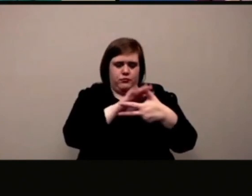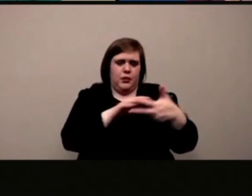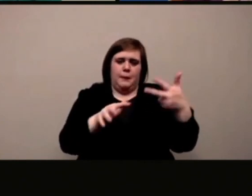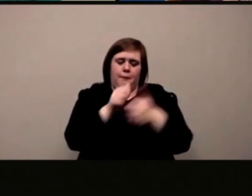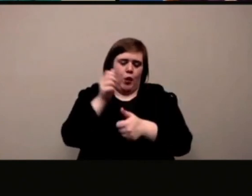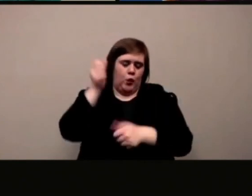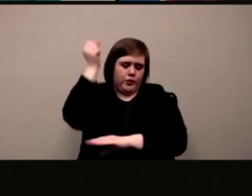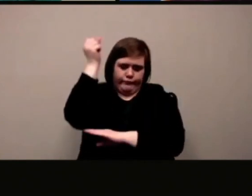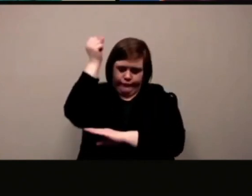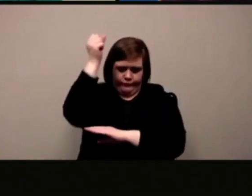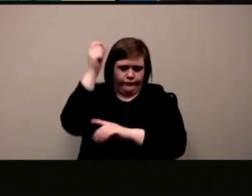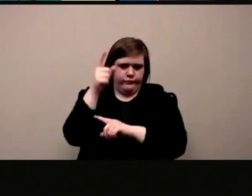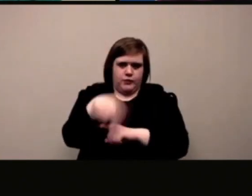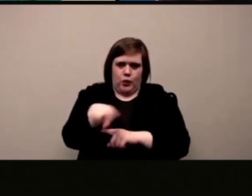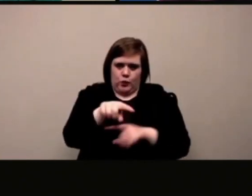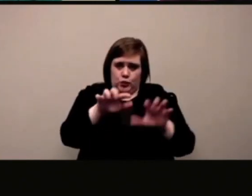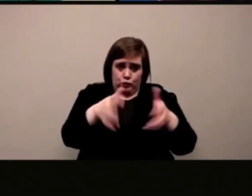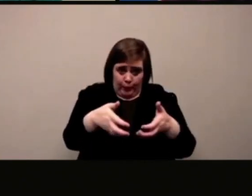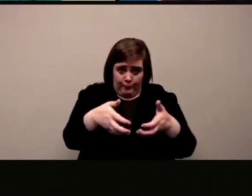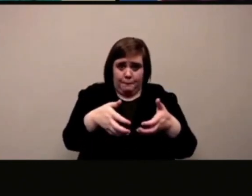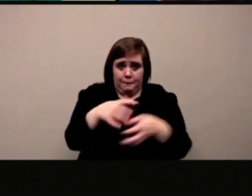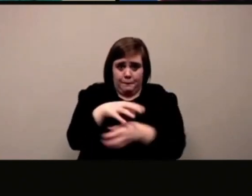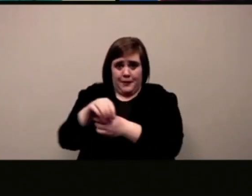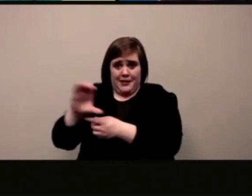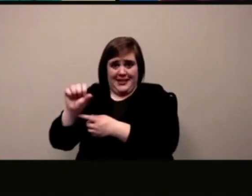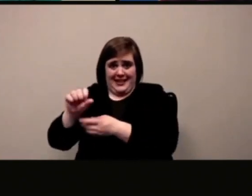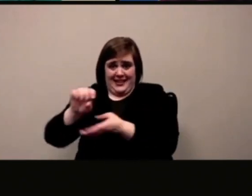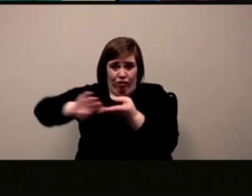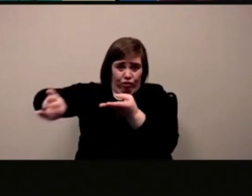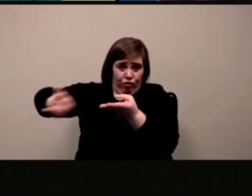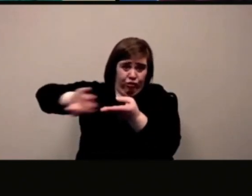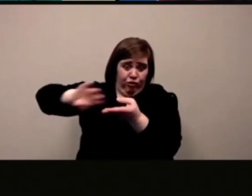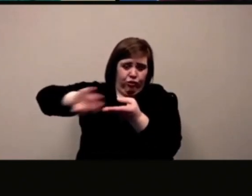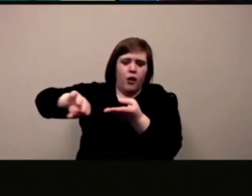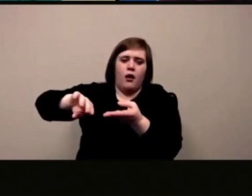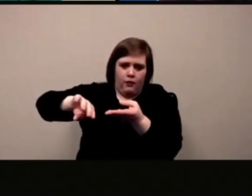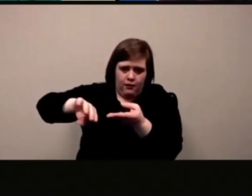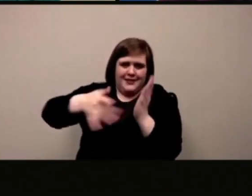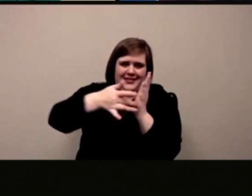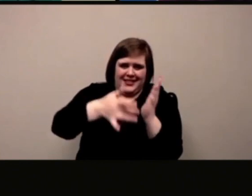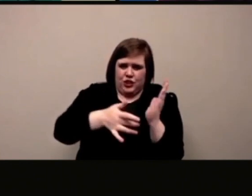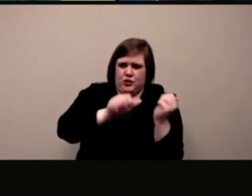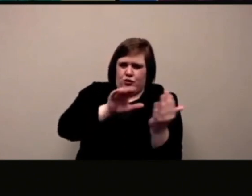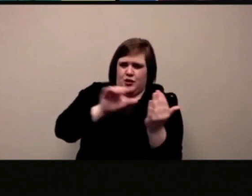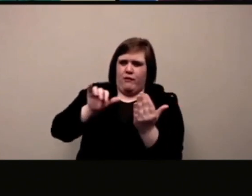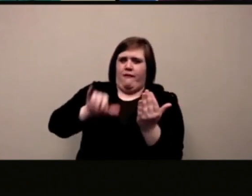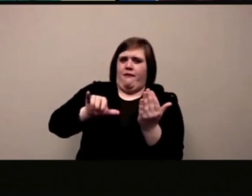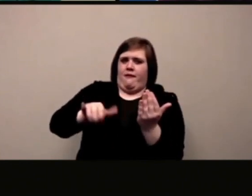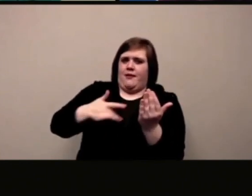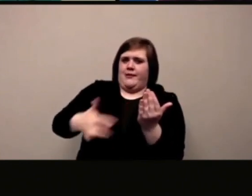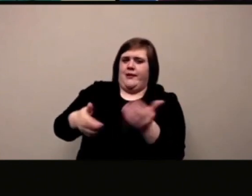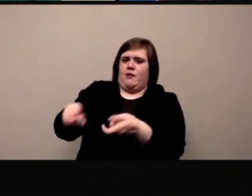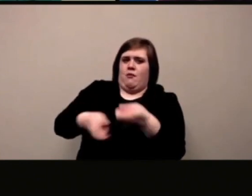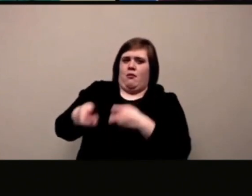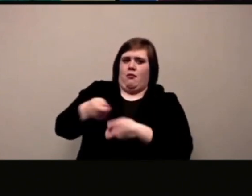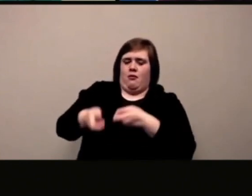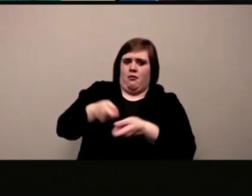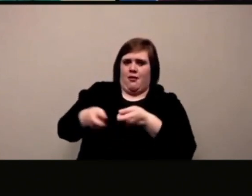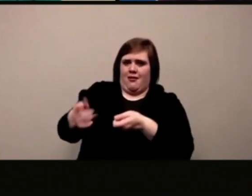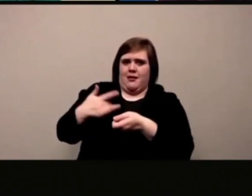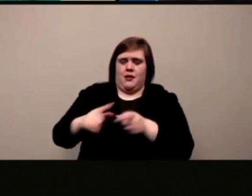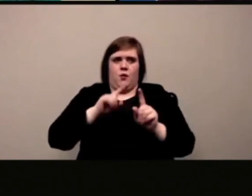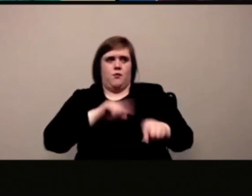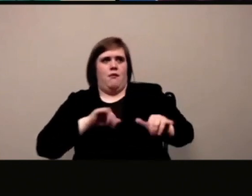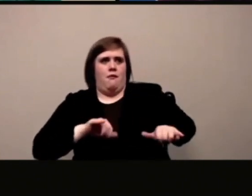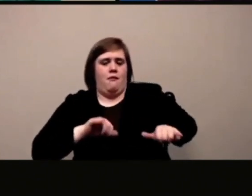historically excluded groups in CS. Those are teaching strategies that tend to be ones that they respond to